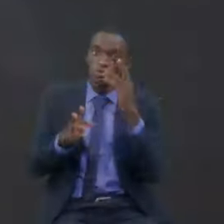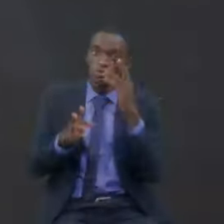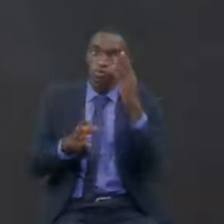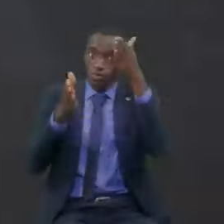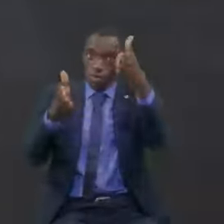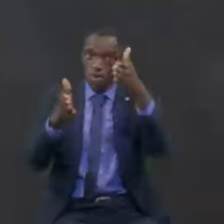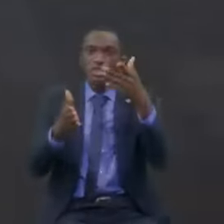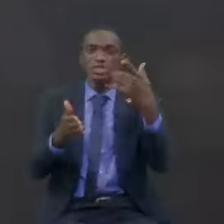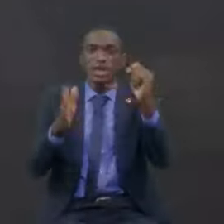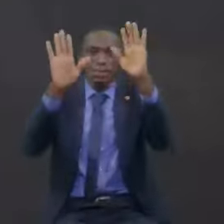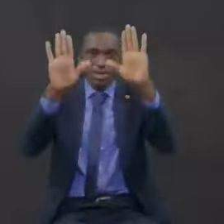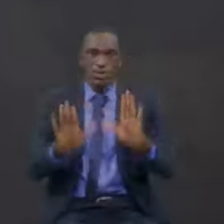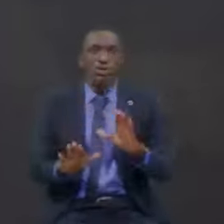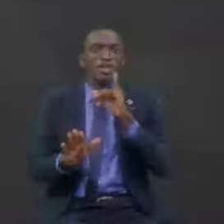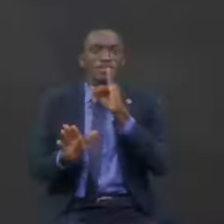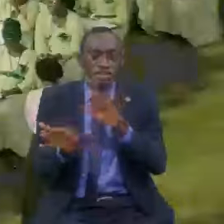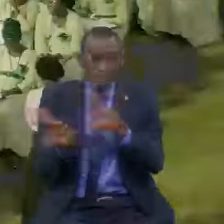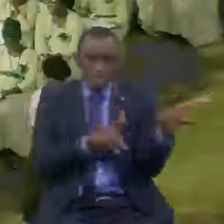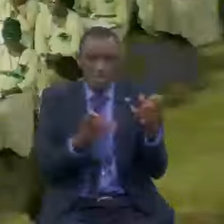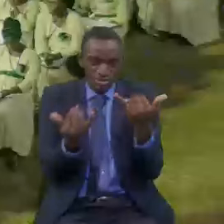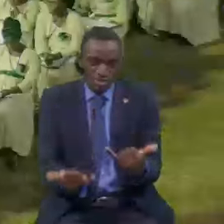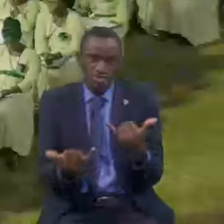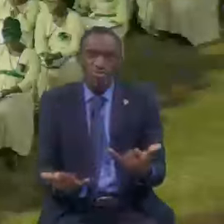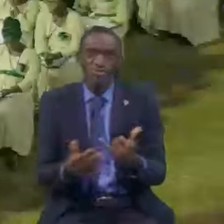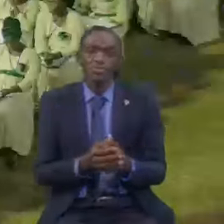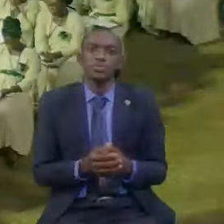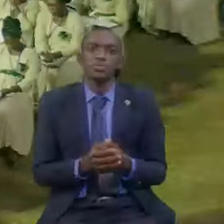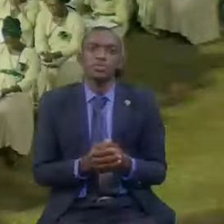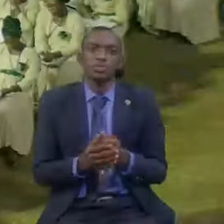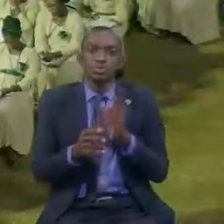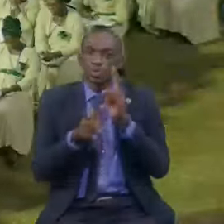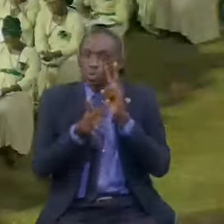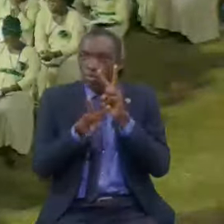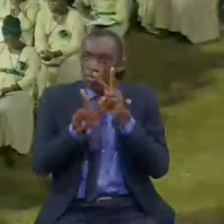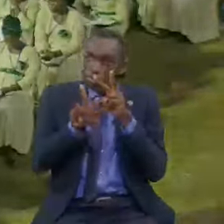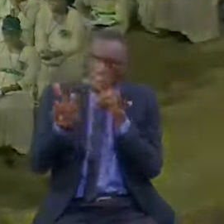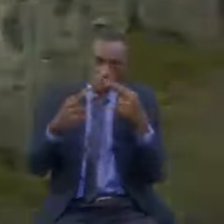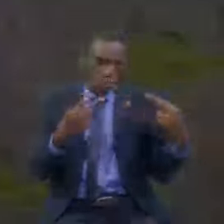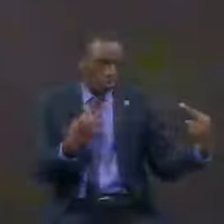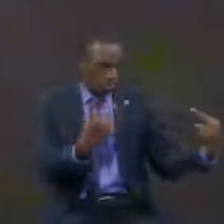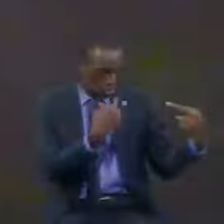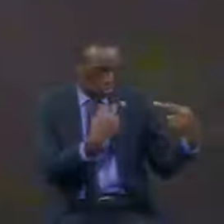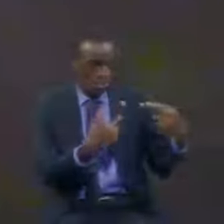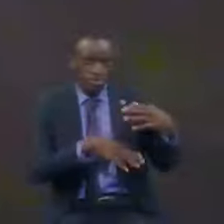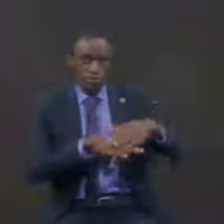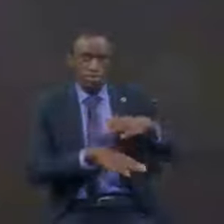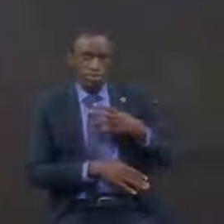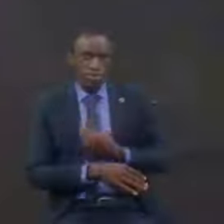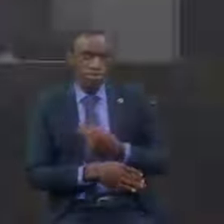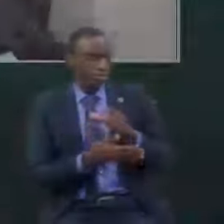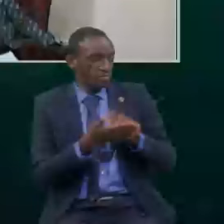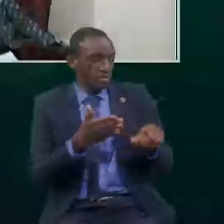is ready right now. Yeah. Look on us. Verse 5. And he